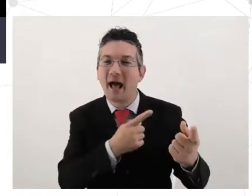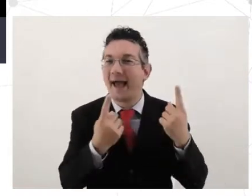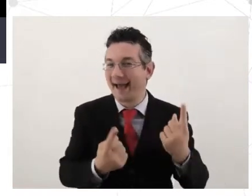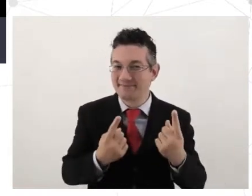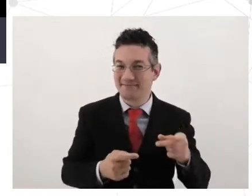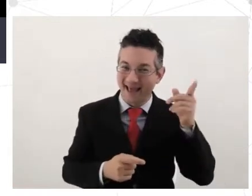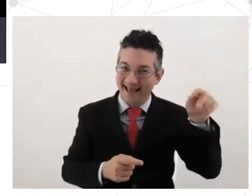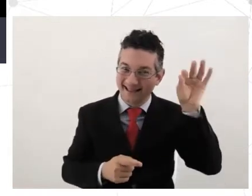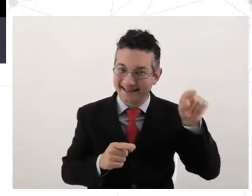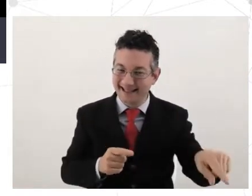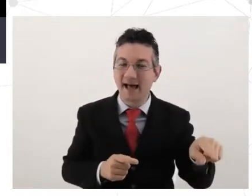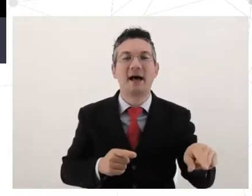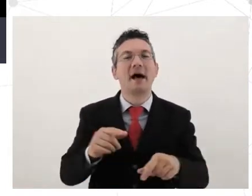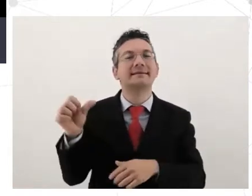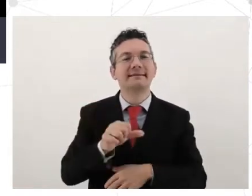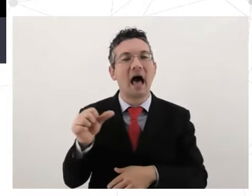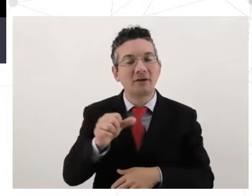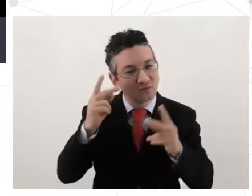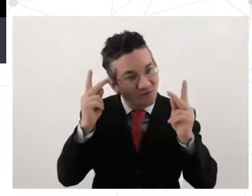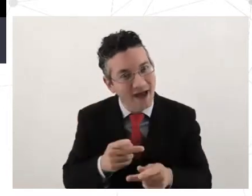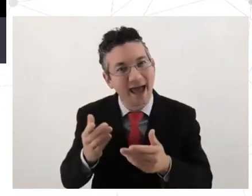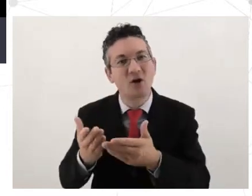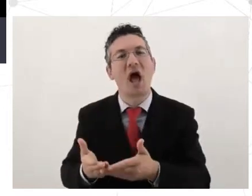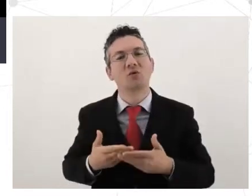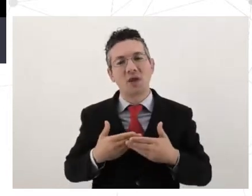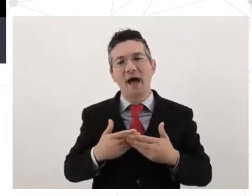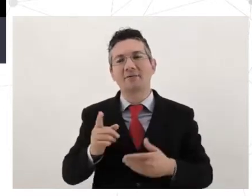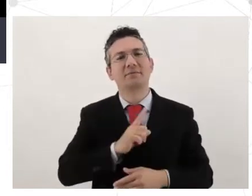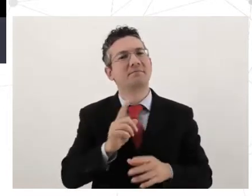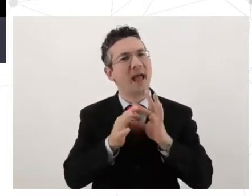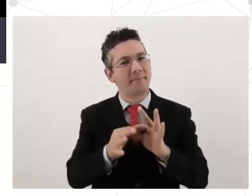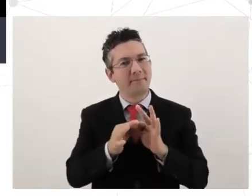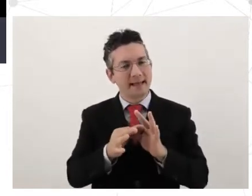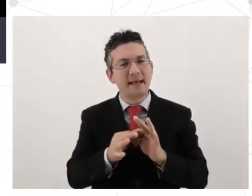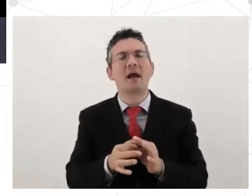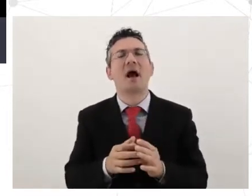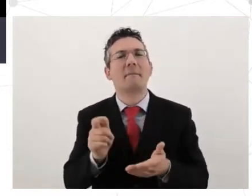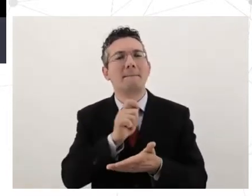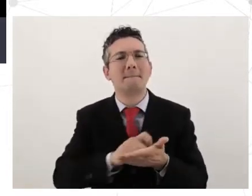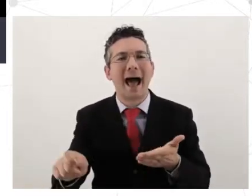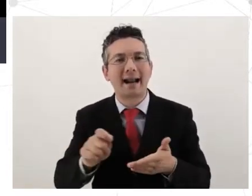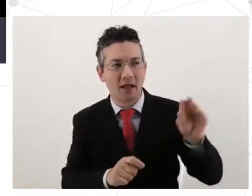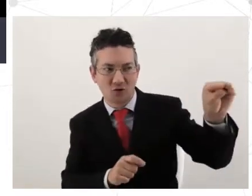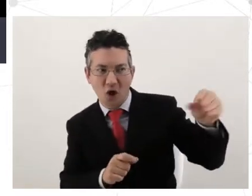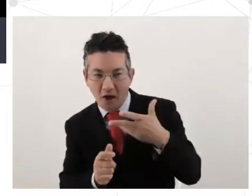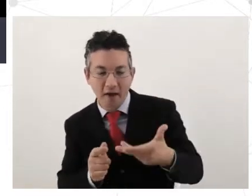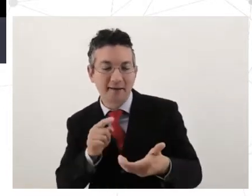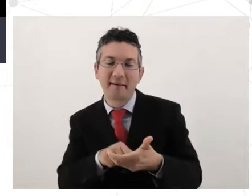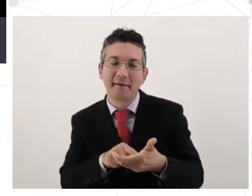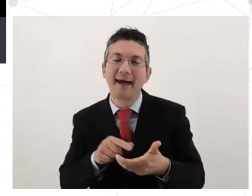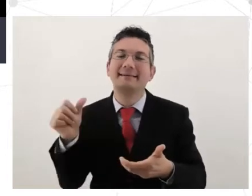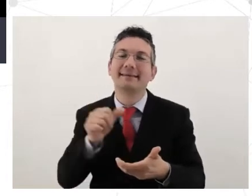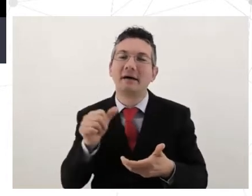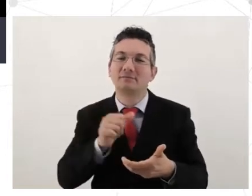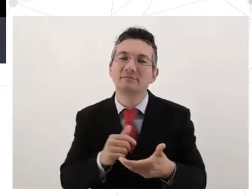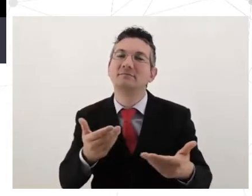an errand and make an unplanned journey to the park to meet up with a friend. Soundscape gave her the confidence